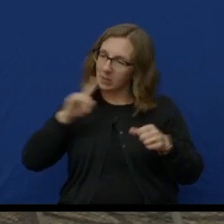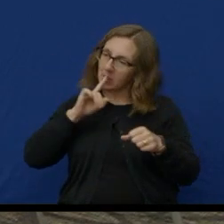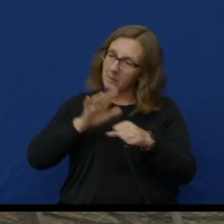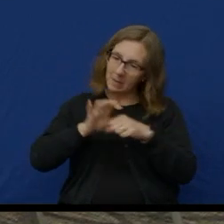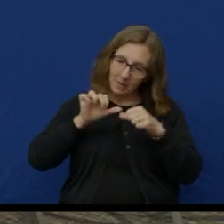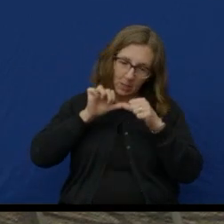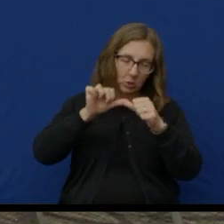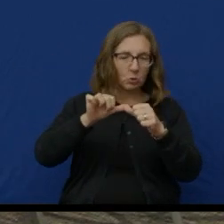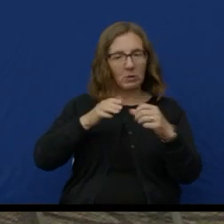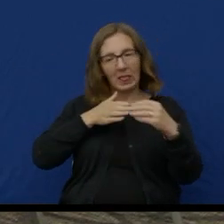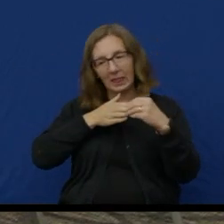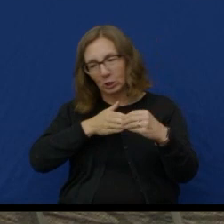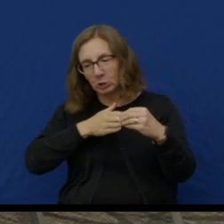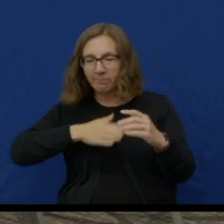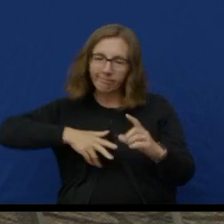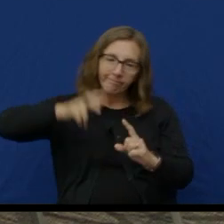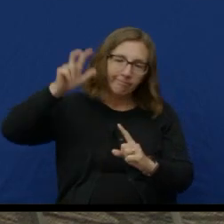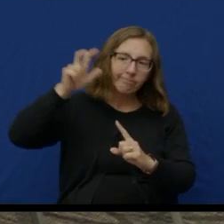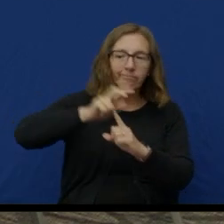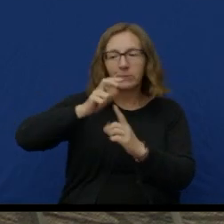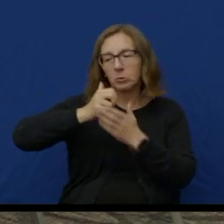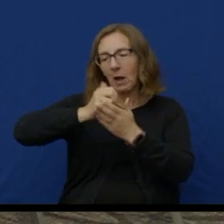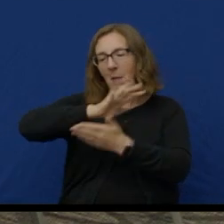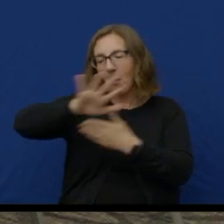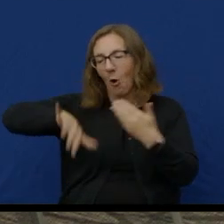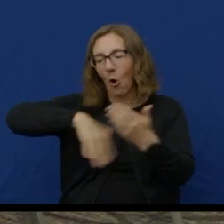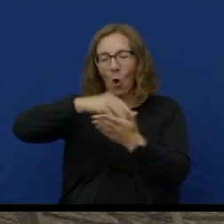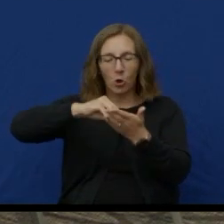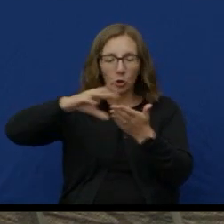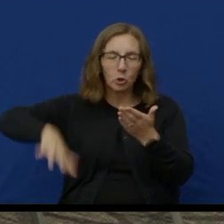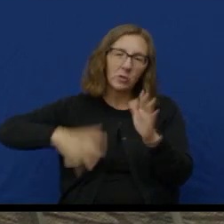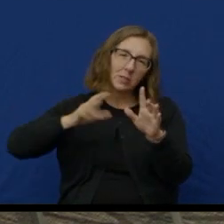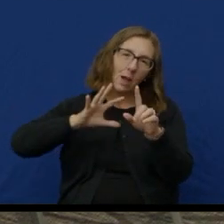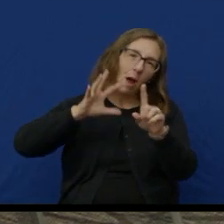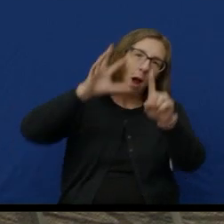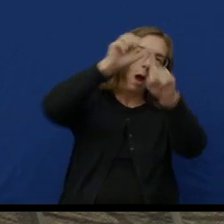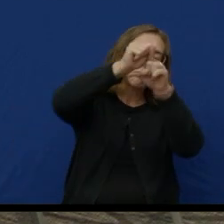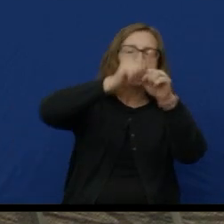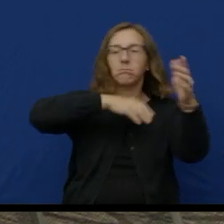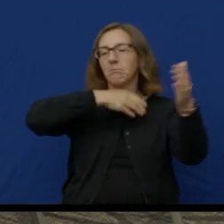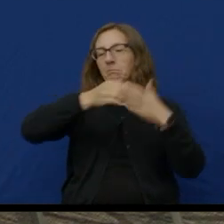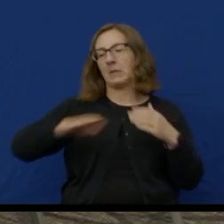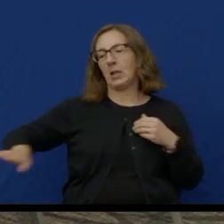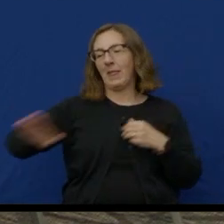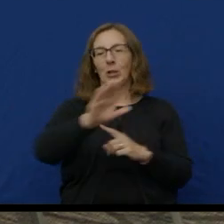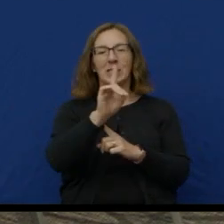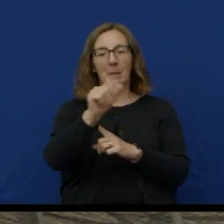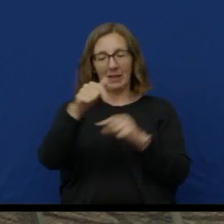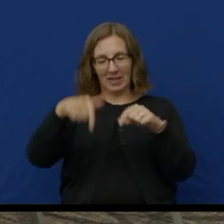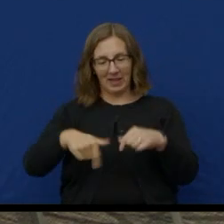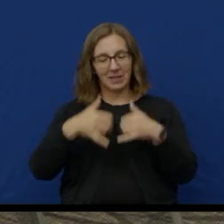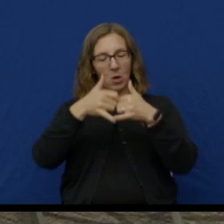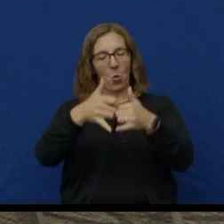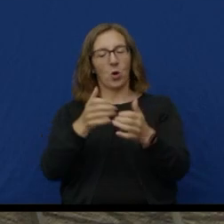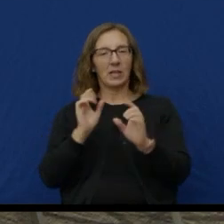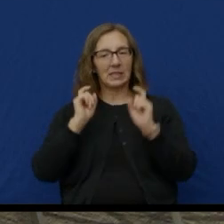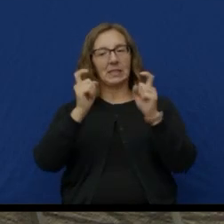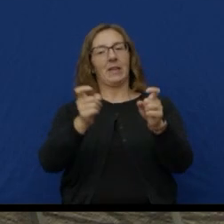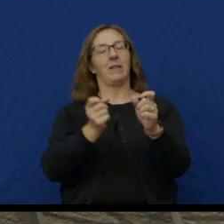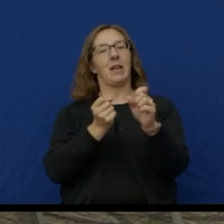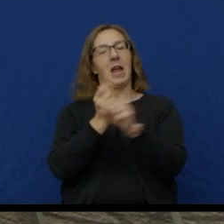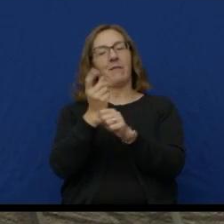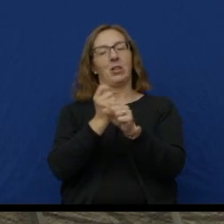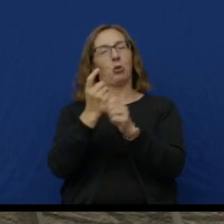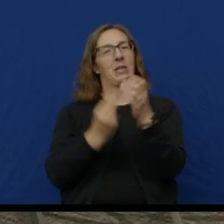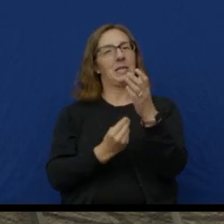and leadership, striving to help all students achieve at high levels regardless of their disabilities. This award is given in the spring of each year to a